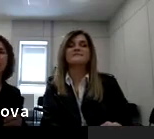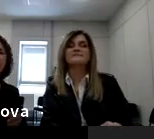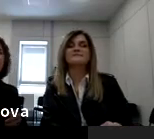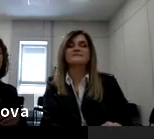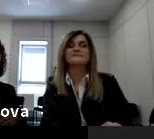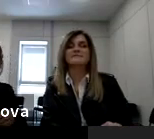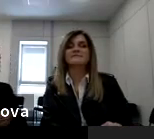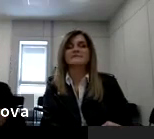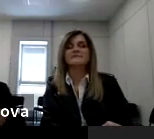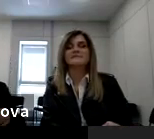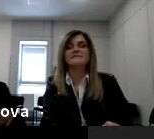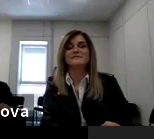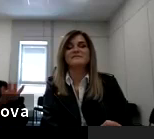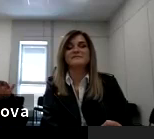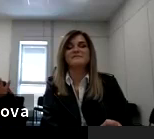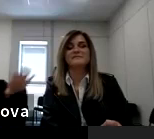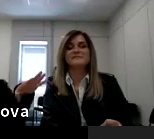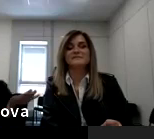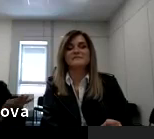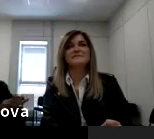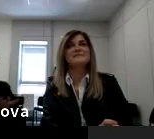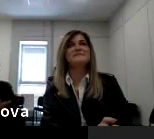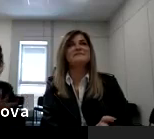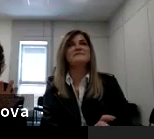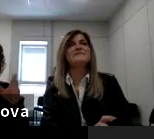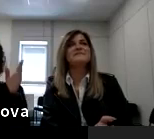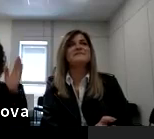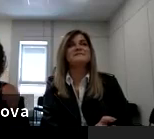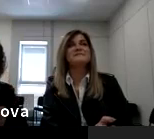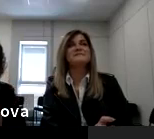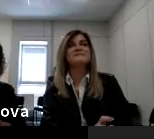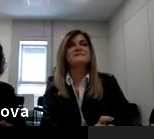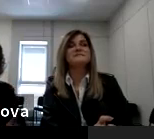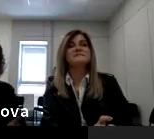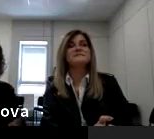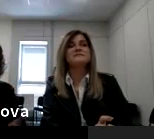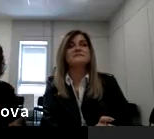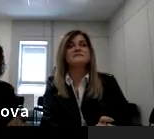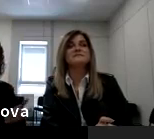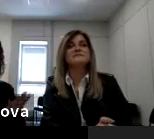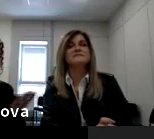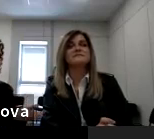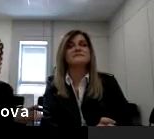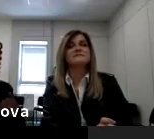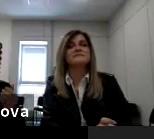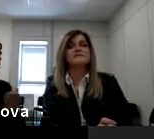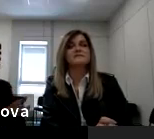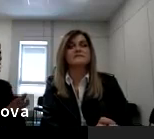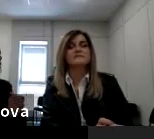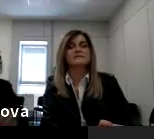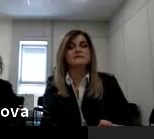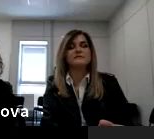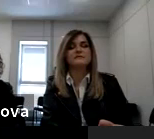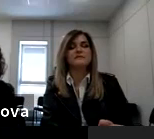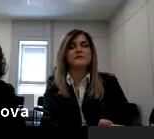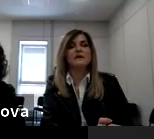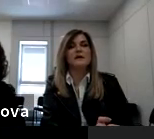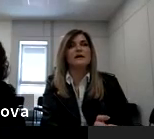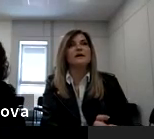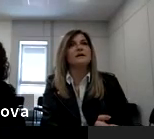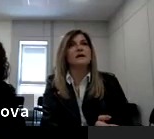just like flying to the projects. We don't even have time to take a picture.